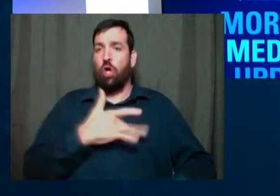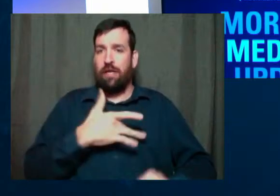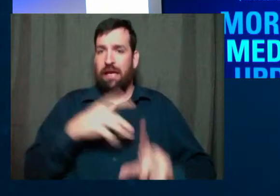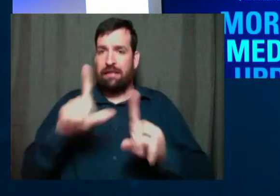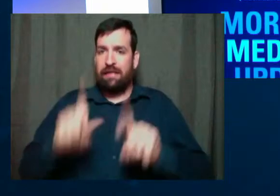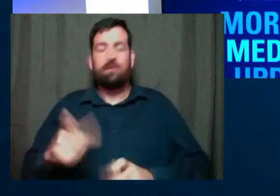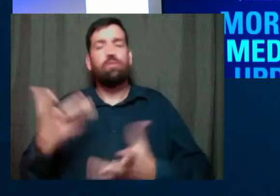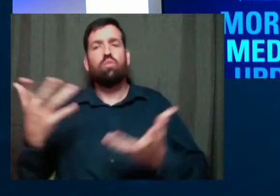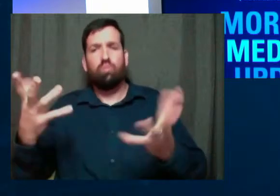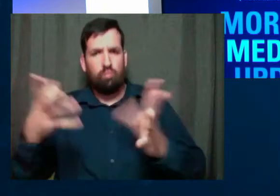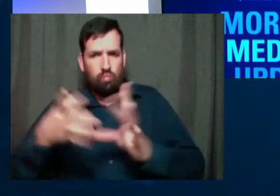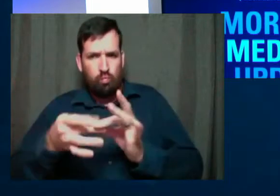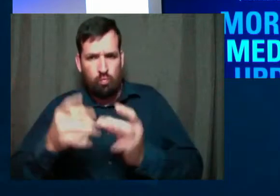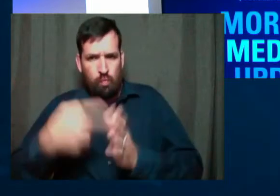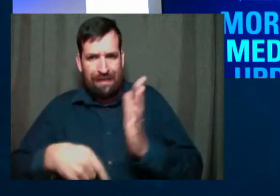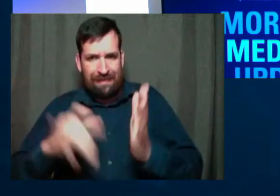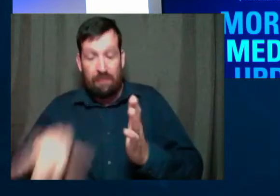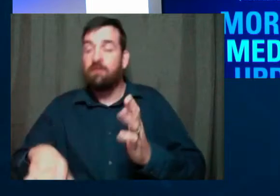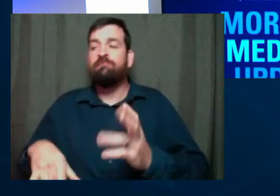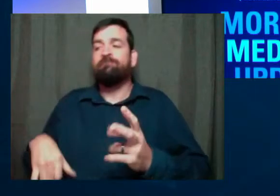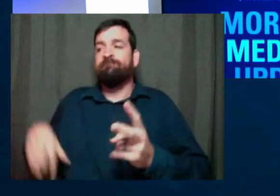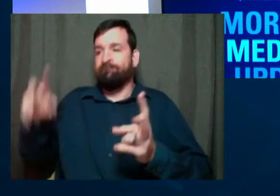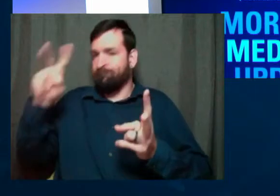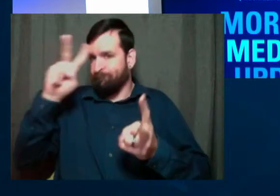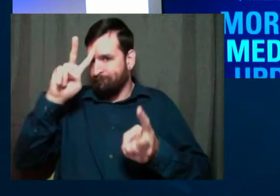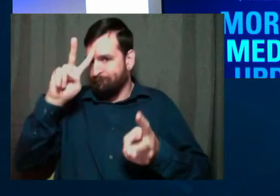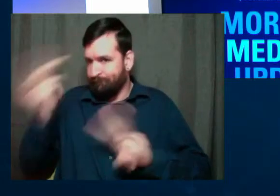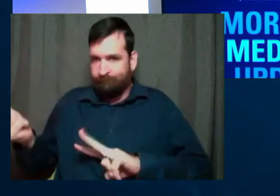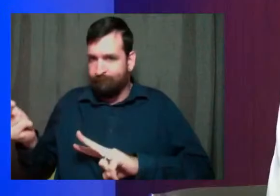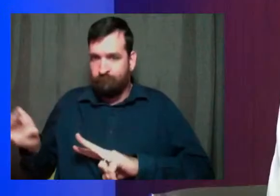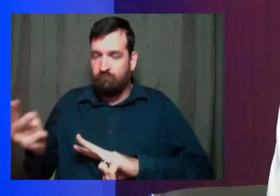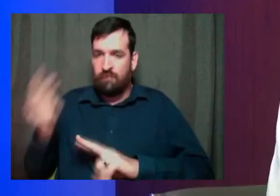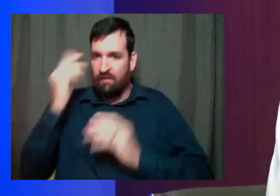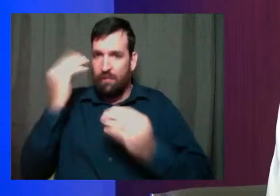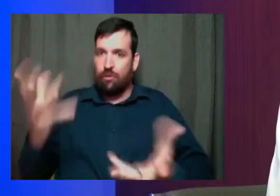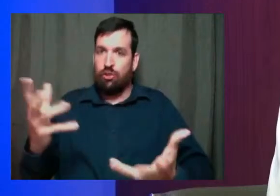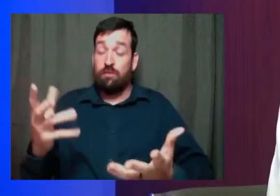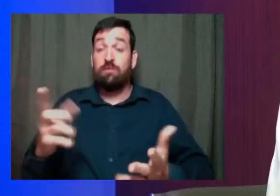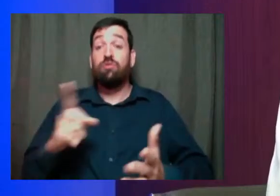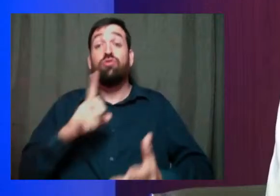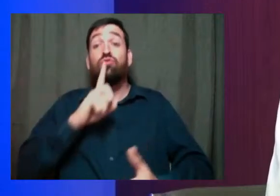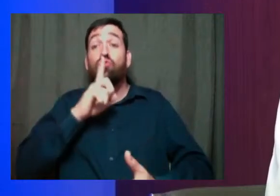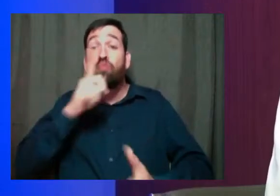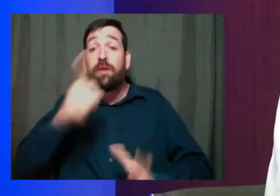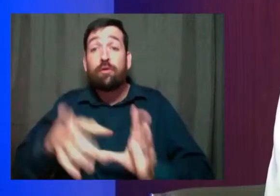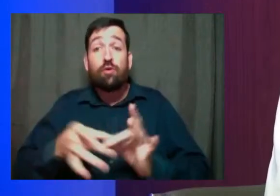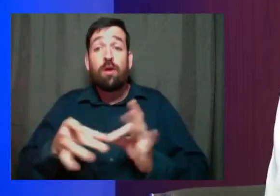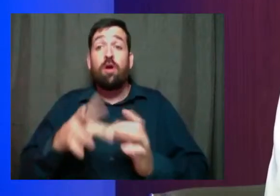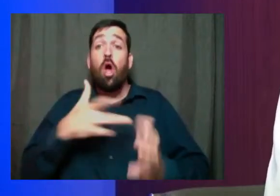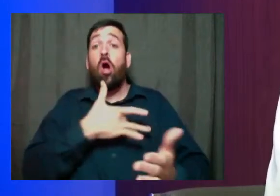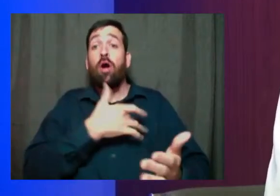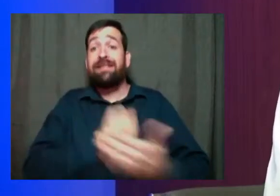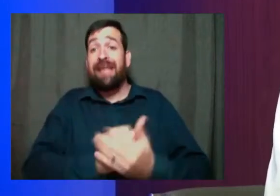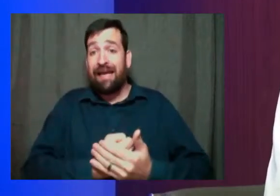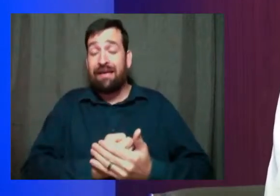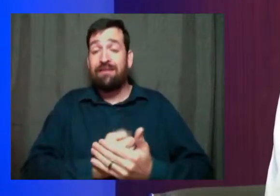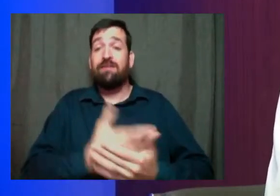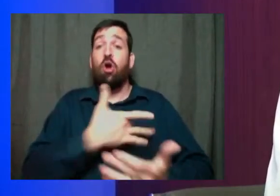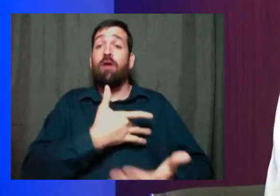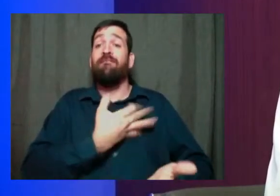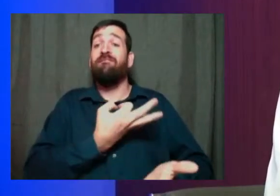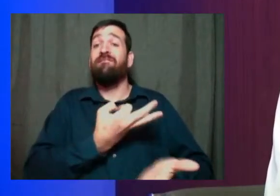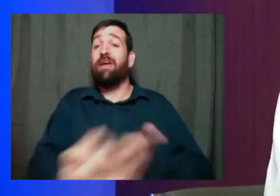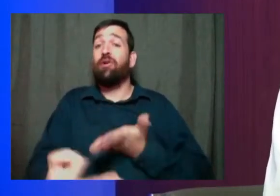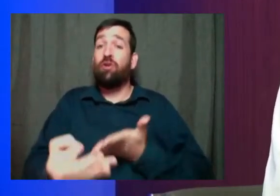Yeah, first of all, misinterpreting the information. That is not this. The real story is that heart attacks are a part, and heart failure is a real part of